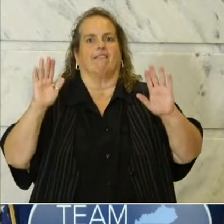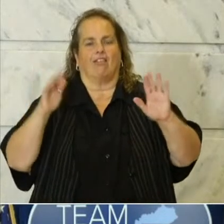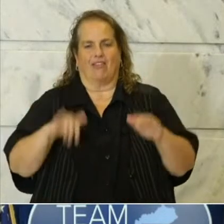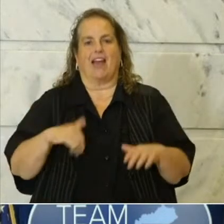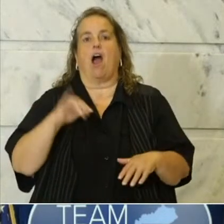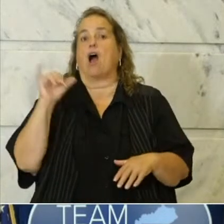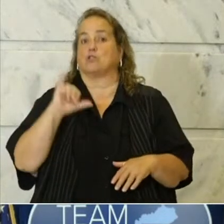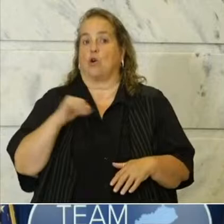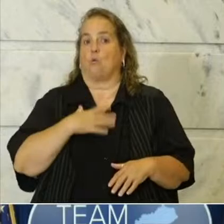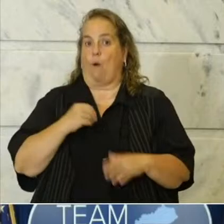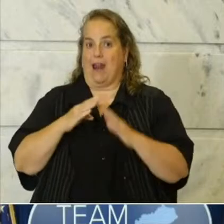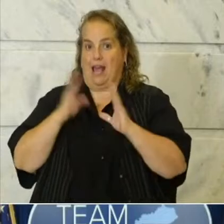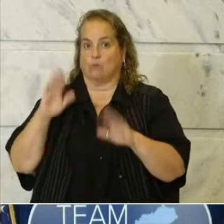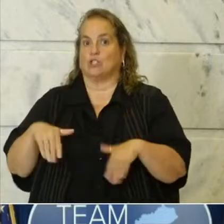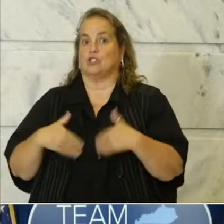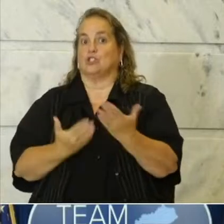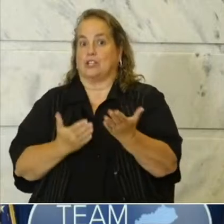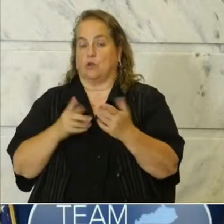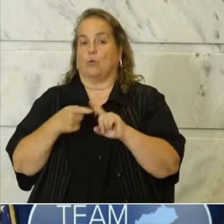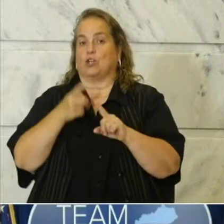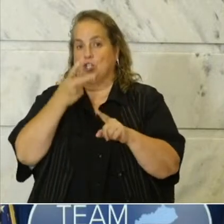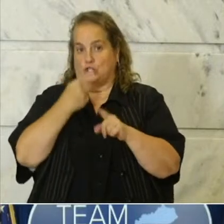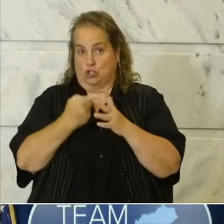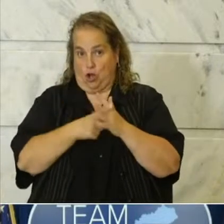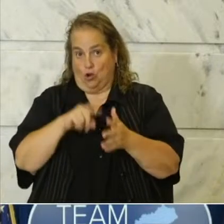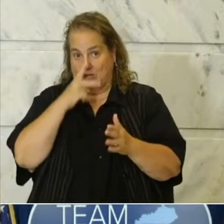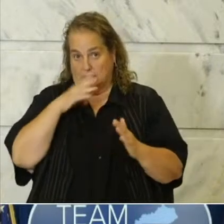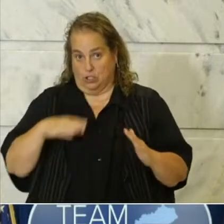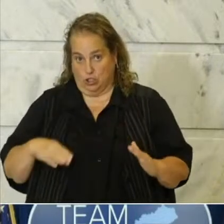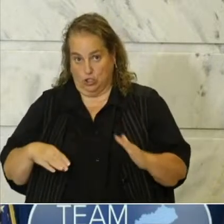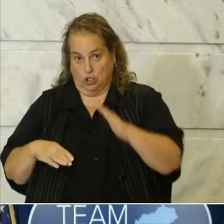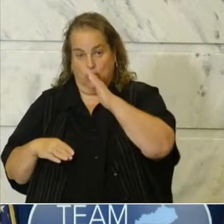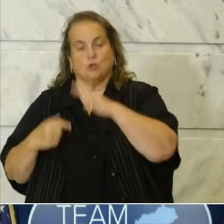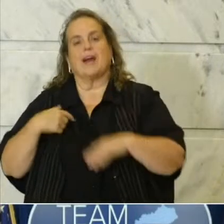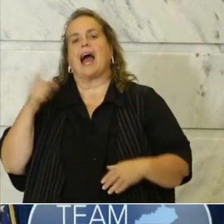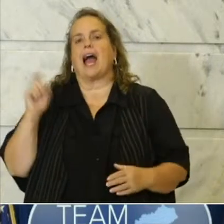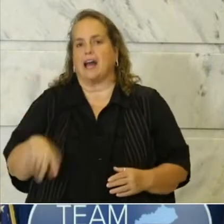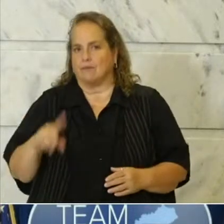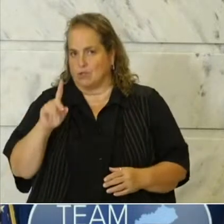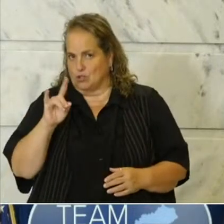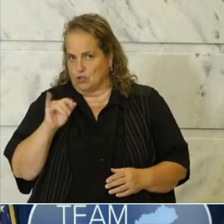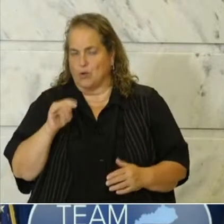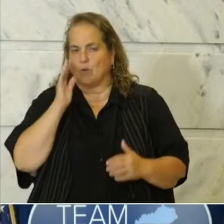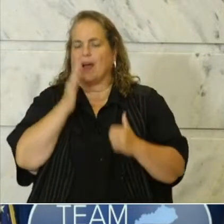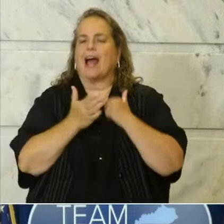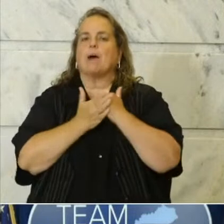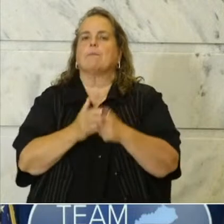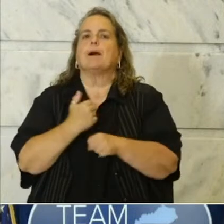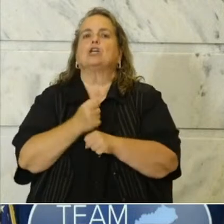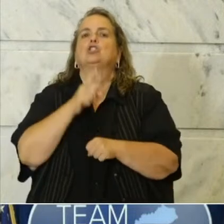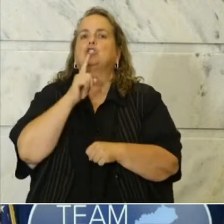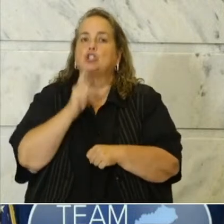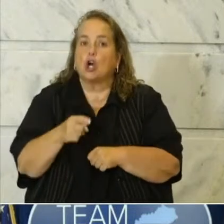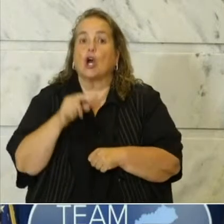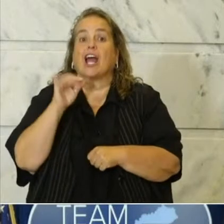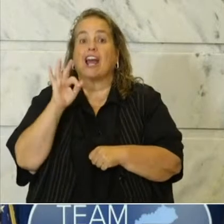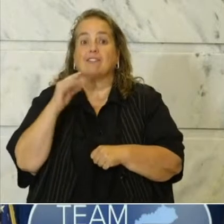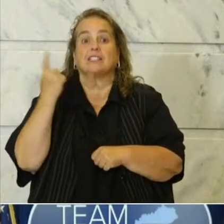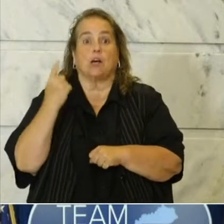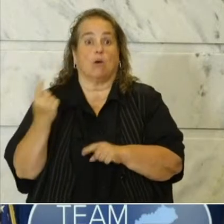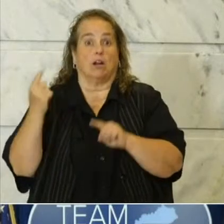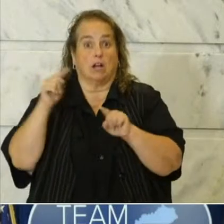White House has suggested when you start seeing a surge. We've got to do it. It's going to help make sure that if someone comes